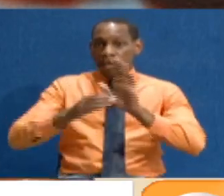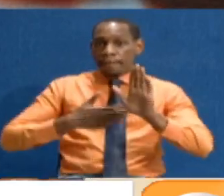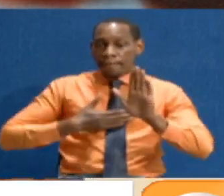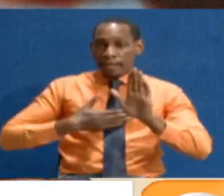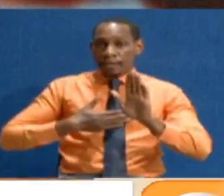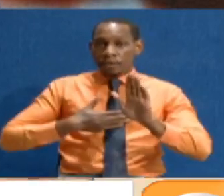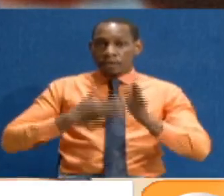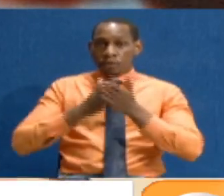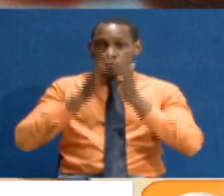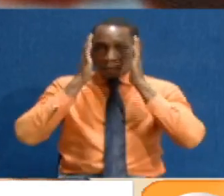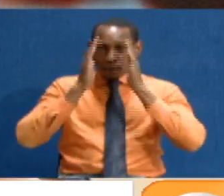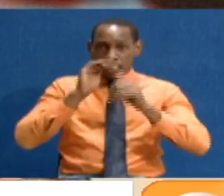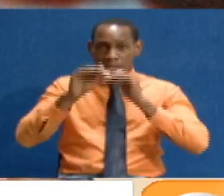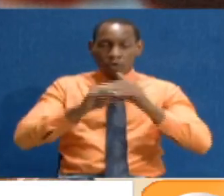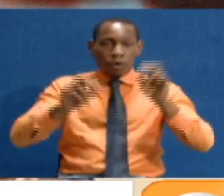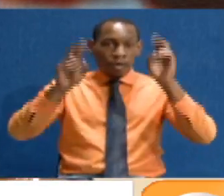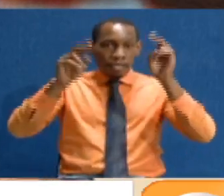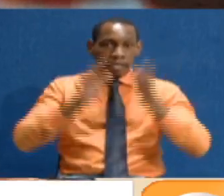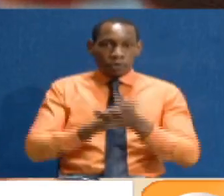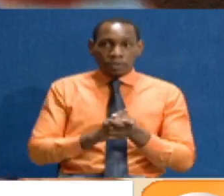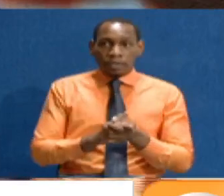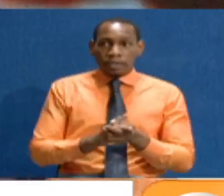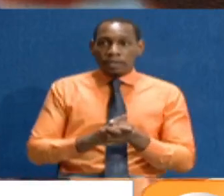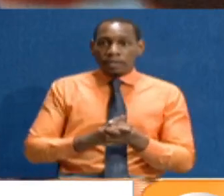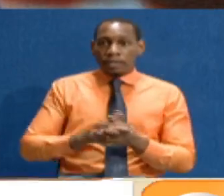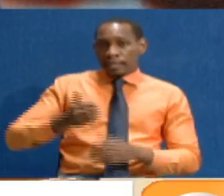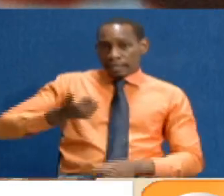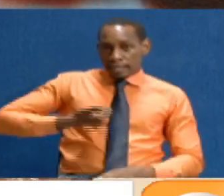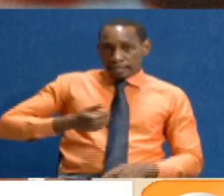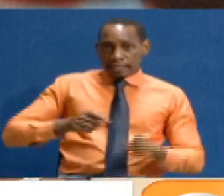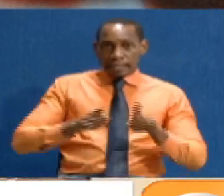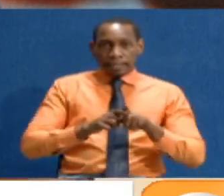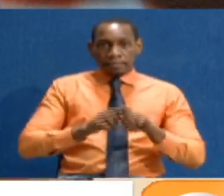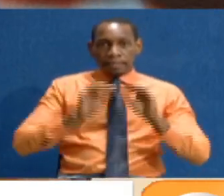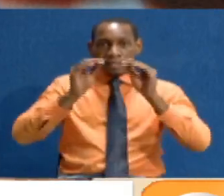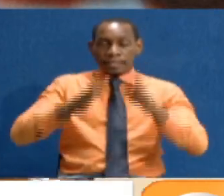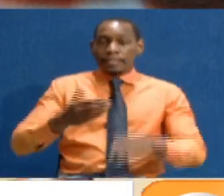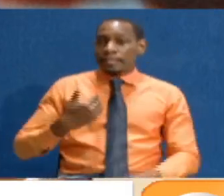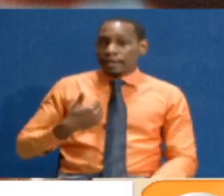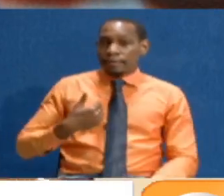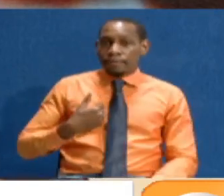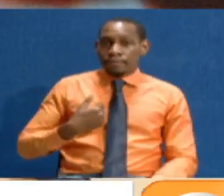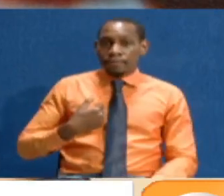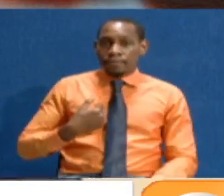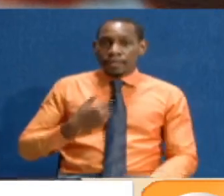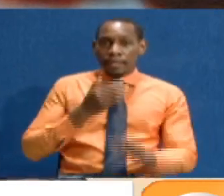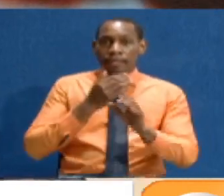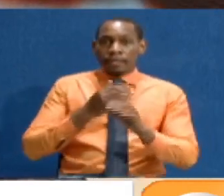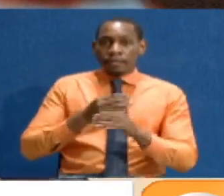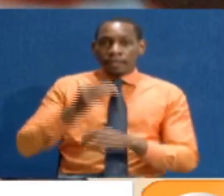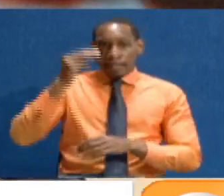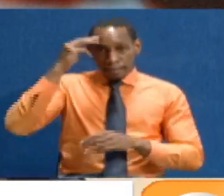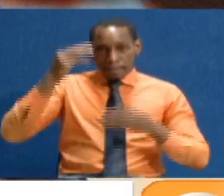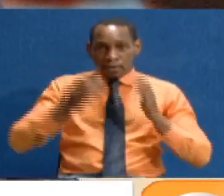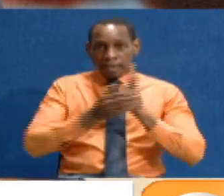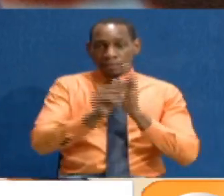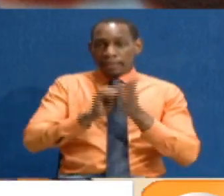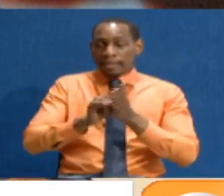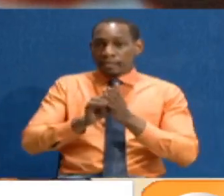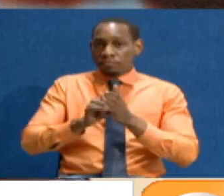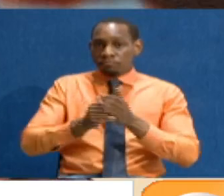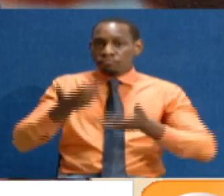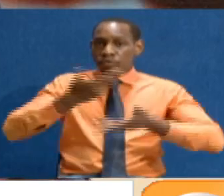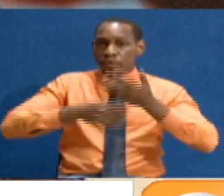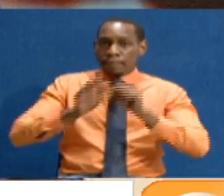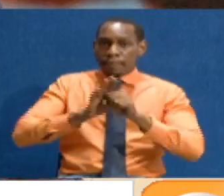talks deliberately about all these issues. We have young girls of their age, we have teachers, we have psychologists who talk to them about these things.